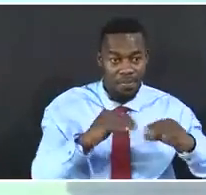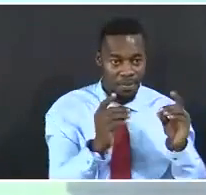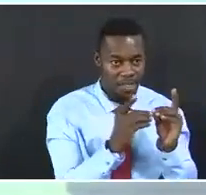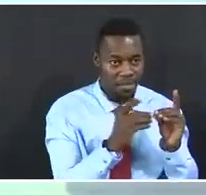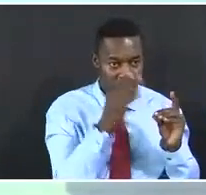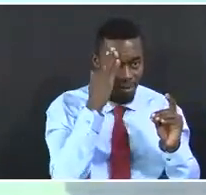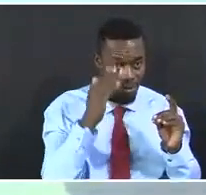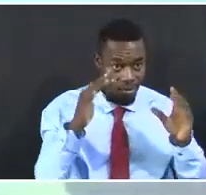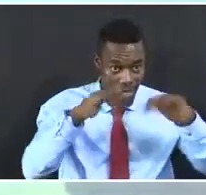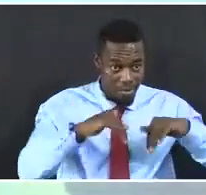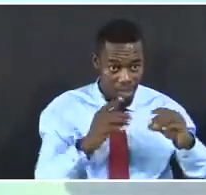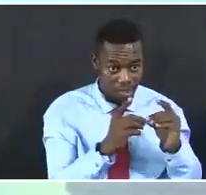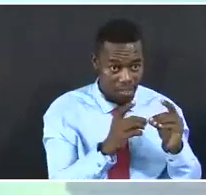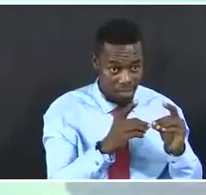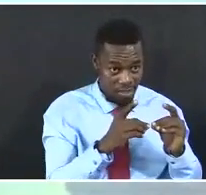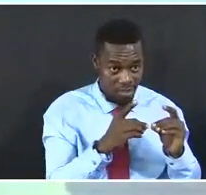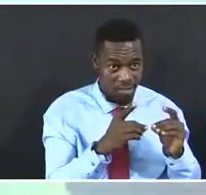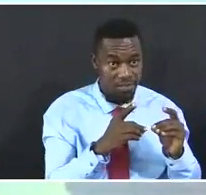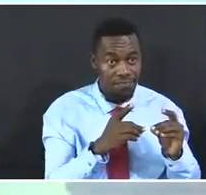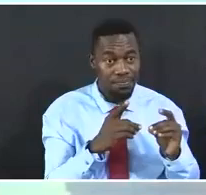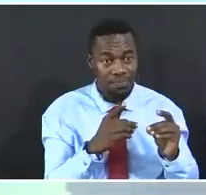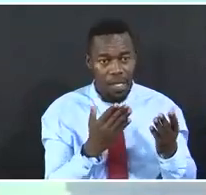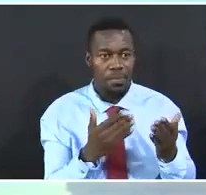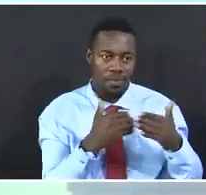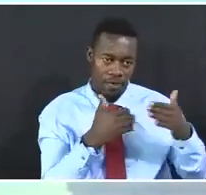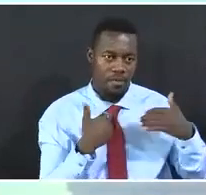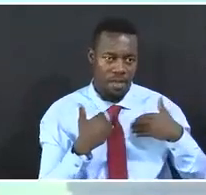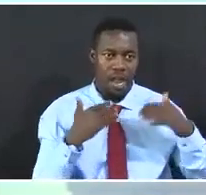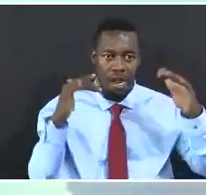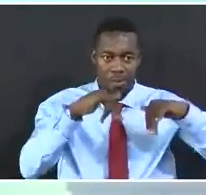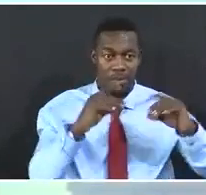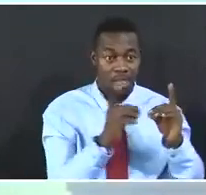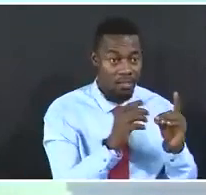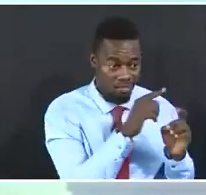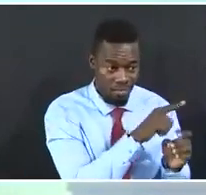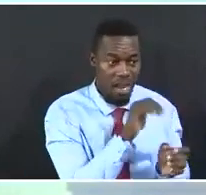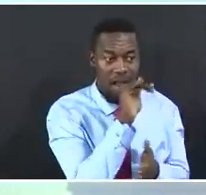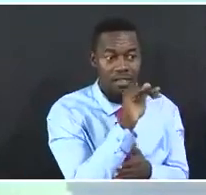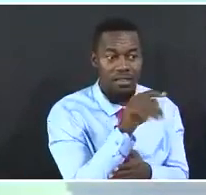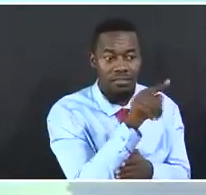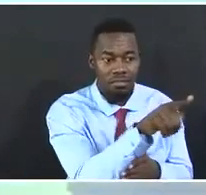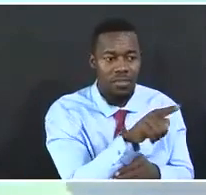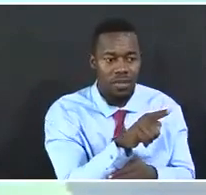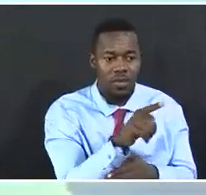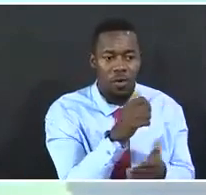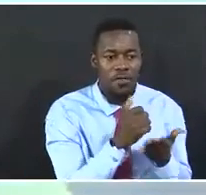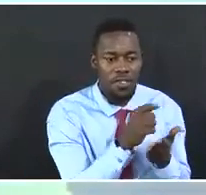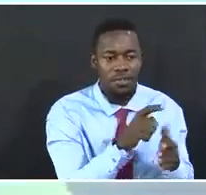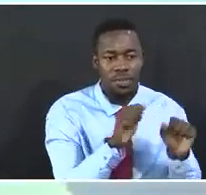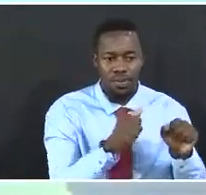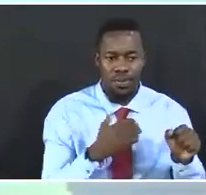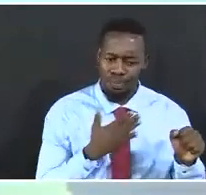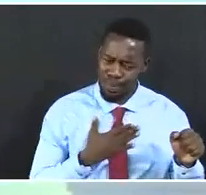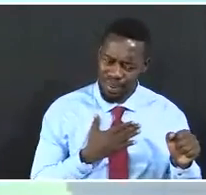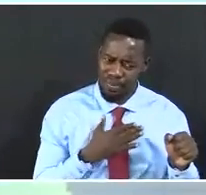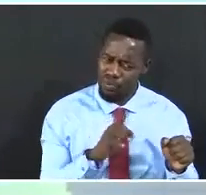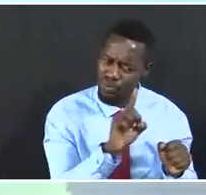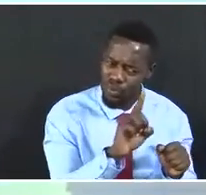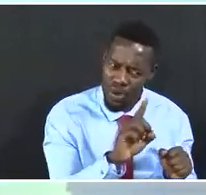He didn't accept. So what I did, I just filled the forms and left them. Then I came to the camp meeting. I was here, out